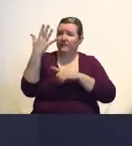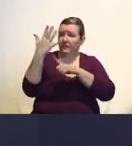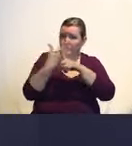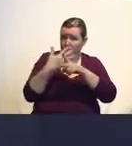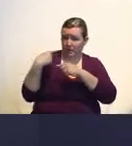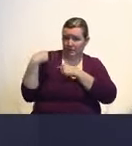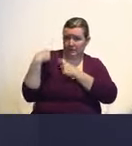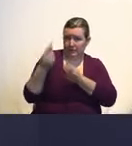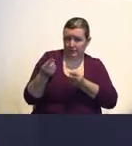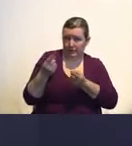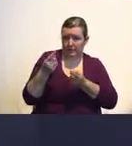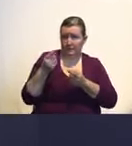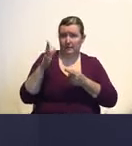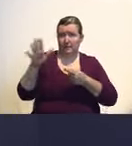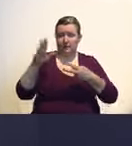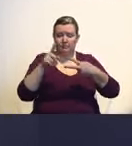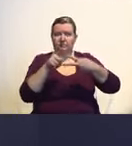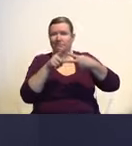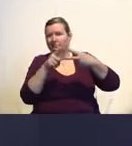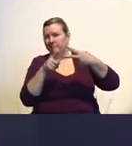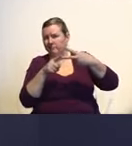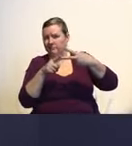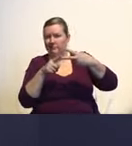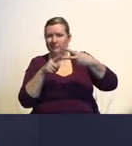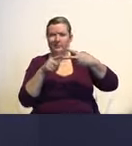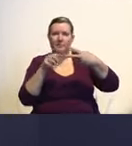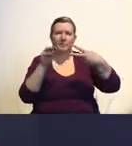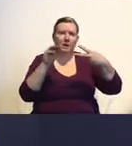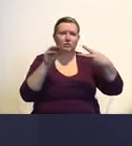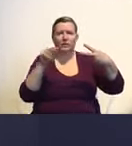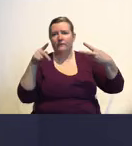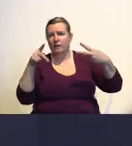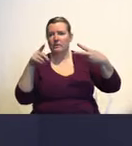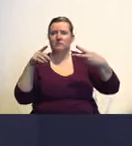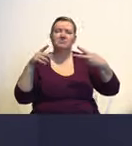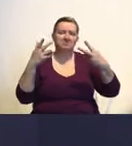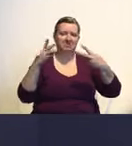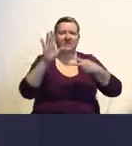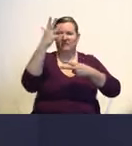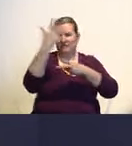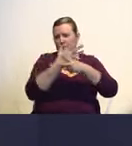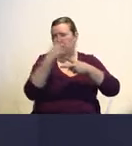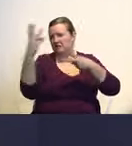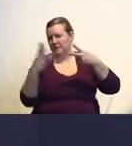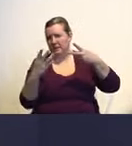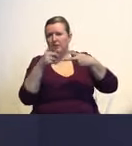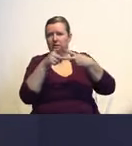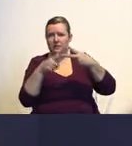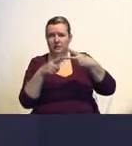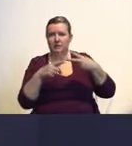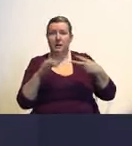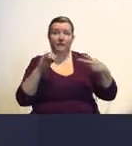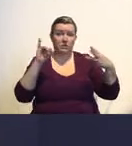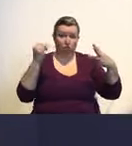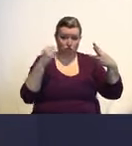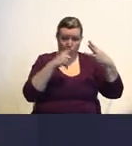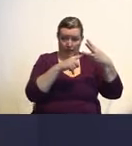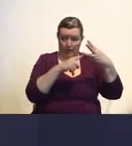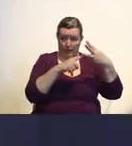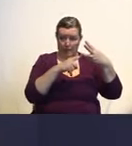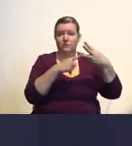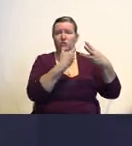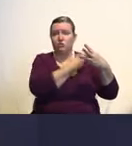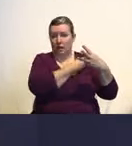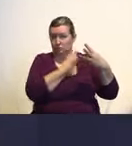after completing the 2-dose primary mRNA series and at least 2 months after receiving 1